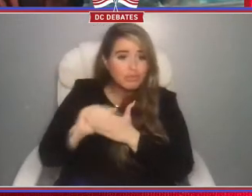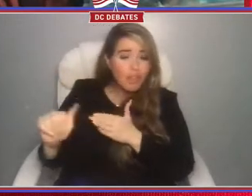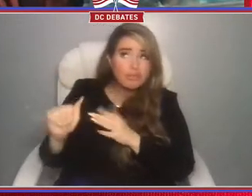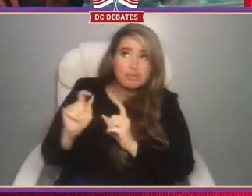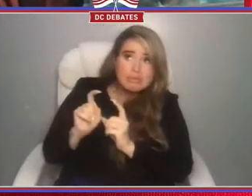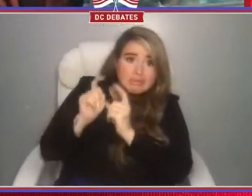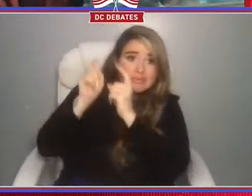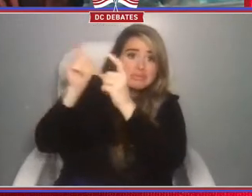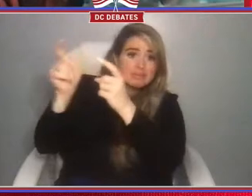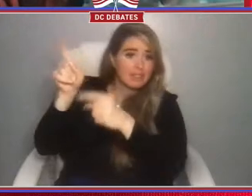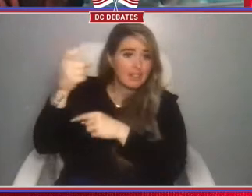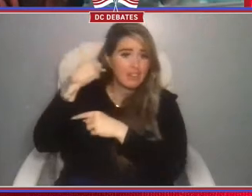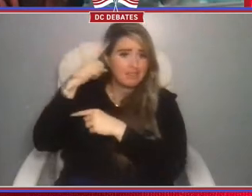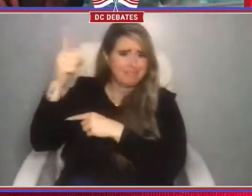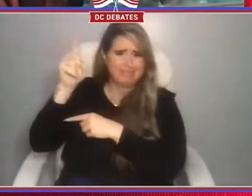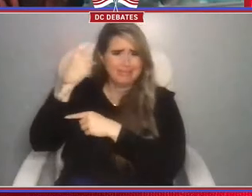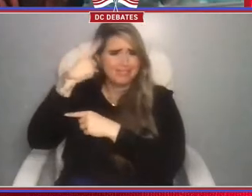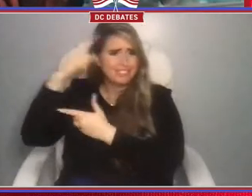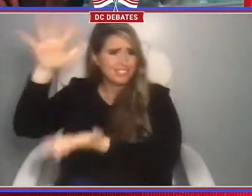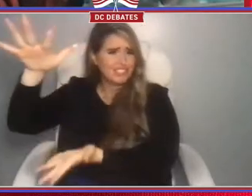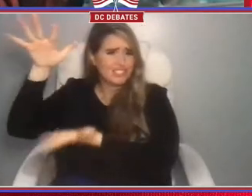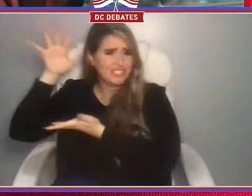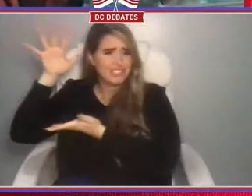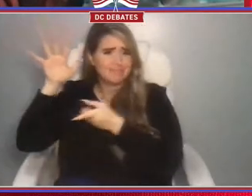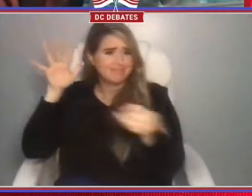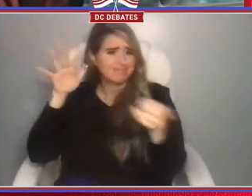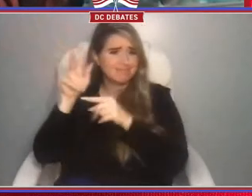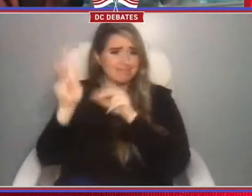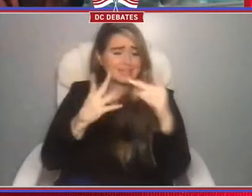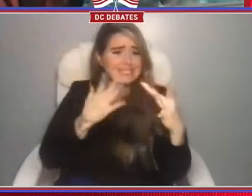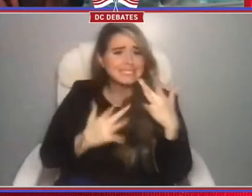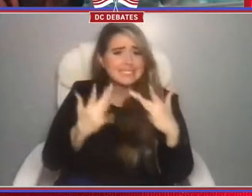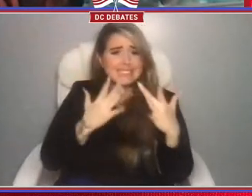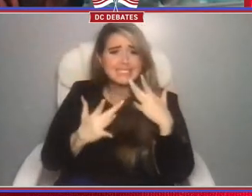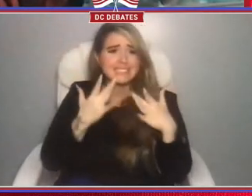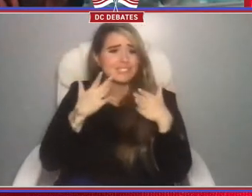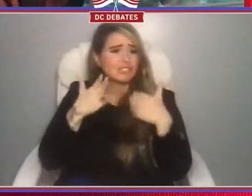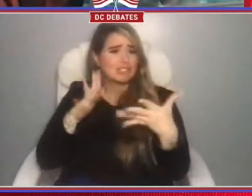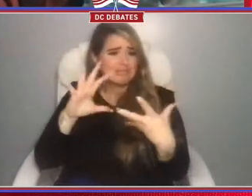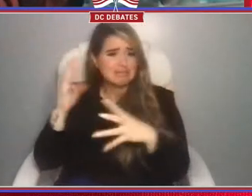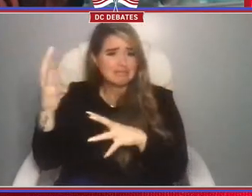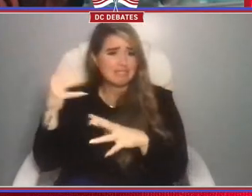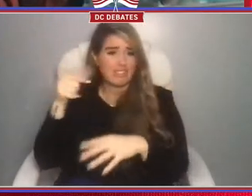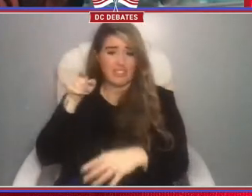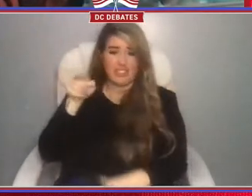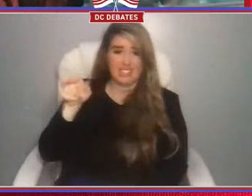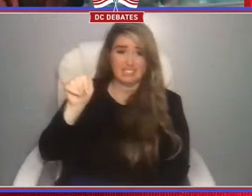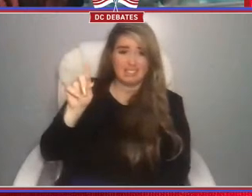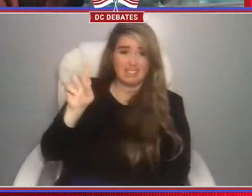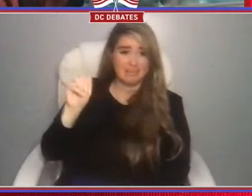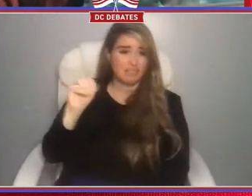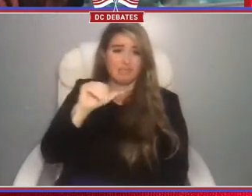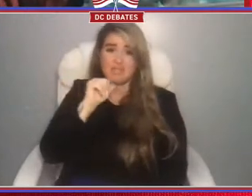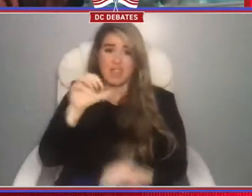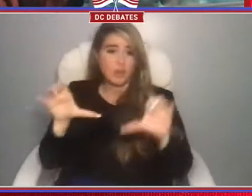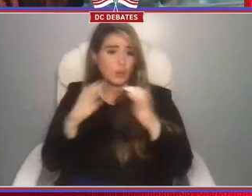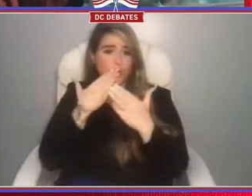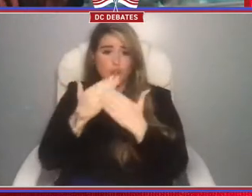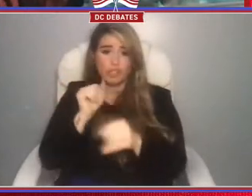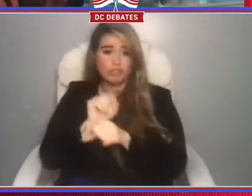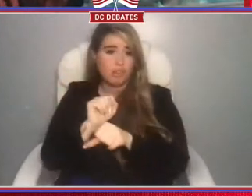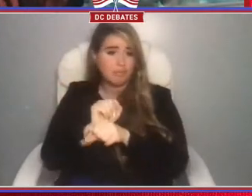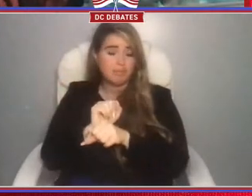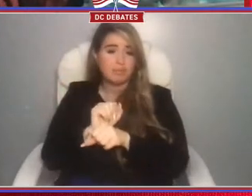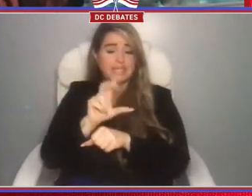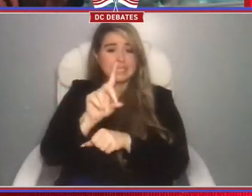are still tore up every which way you turn. And this administration has not done a good job because we haven't even had consistent leadership in DDOT to have